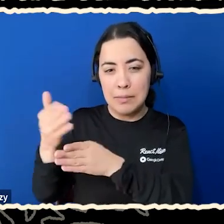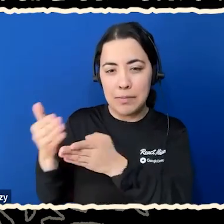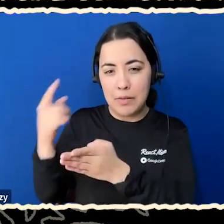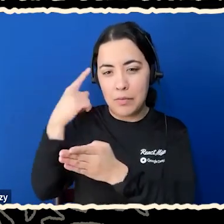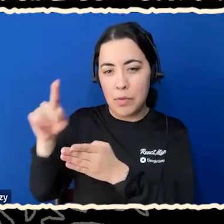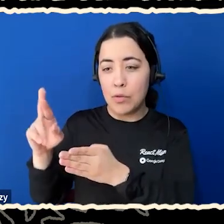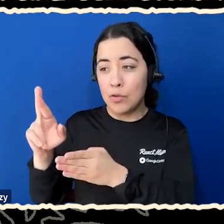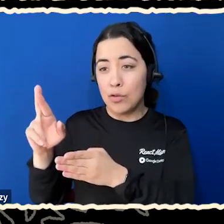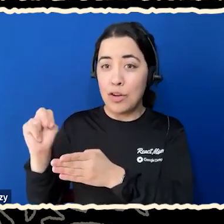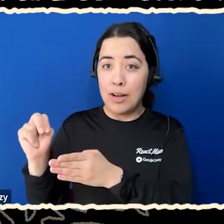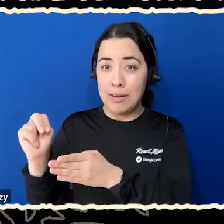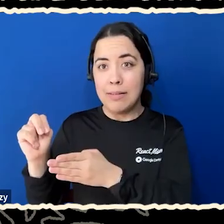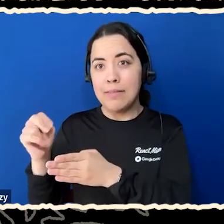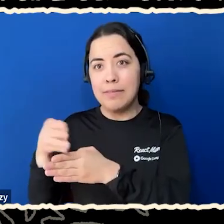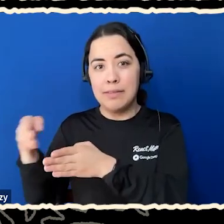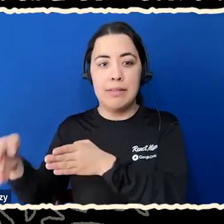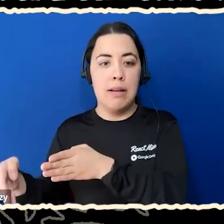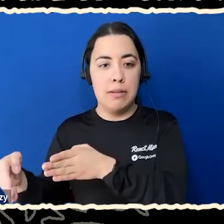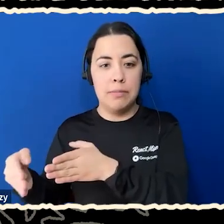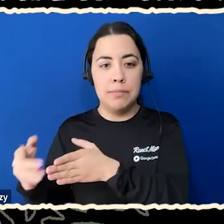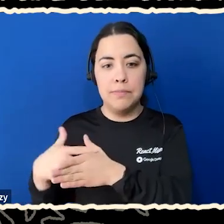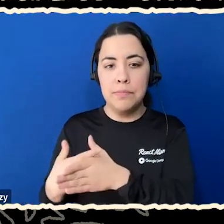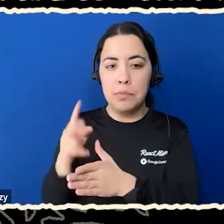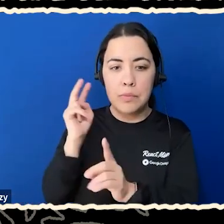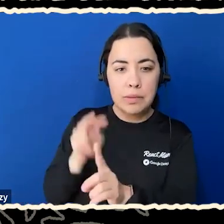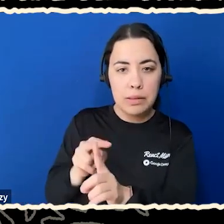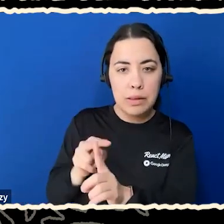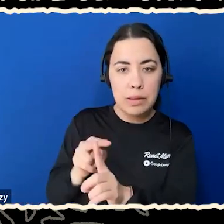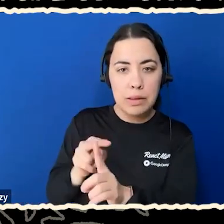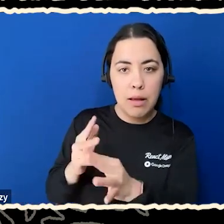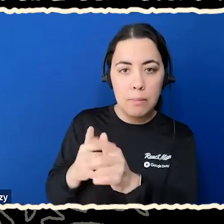see the updates, the results in the React Native UI.